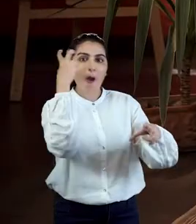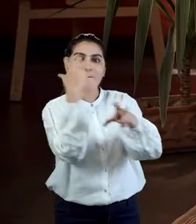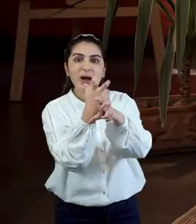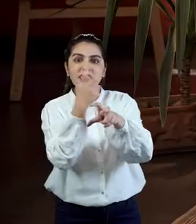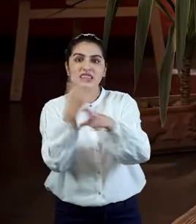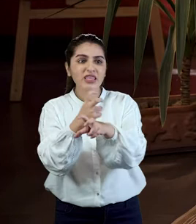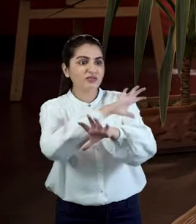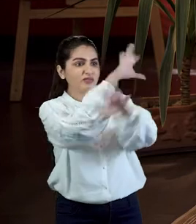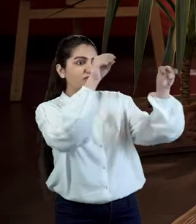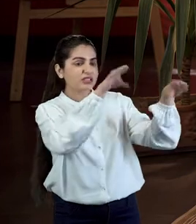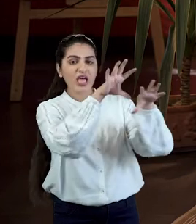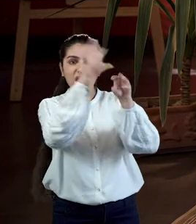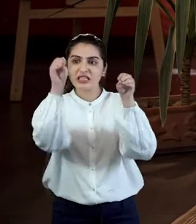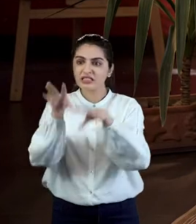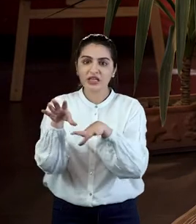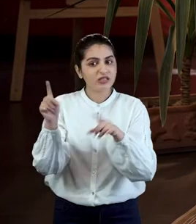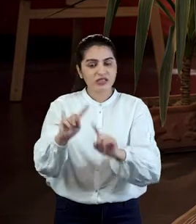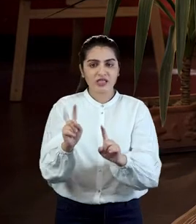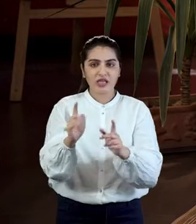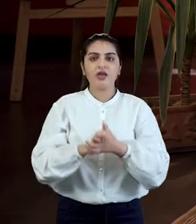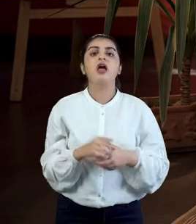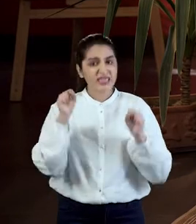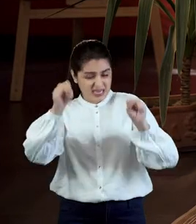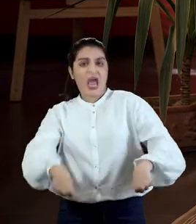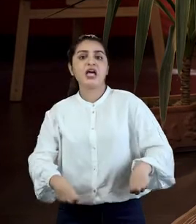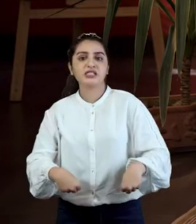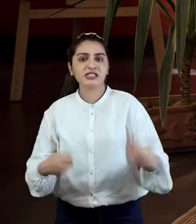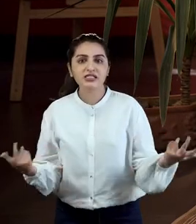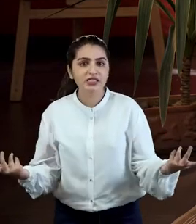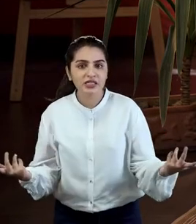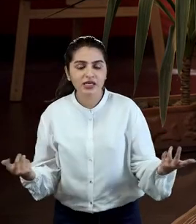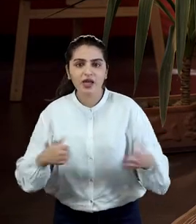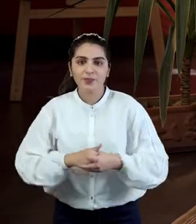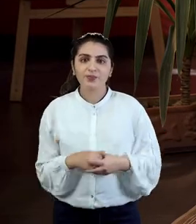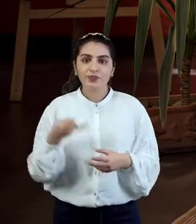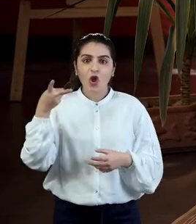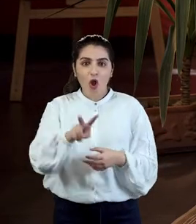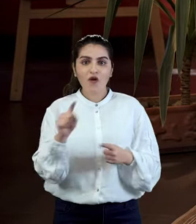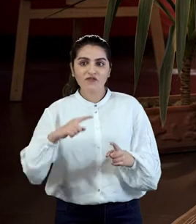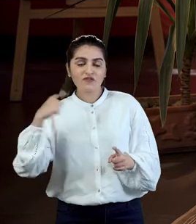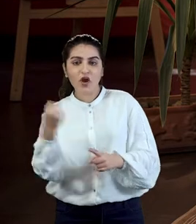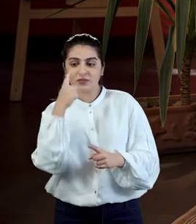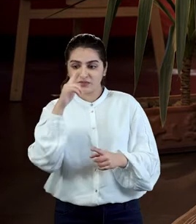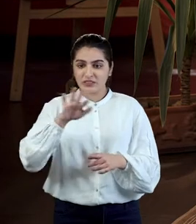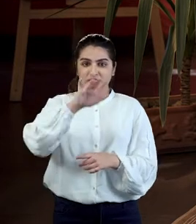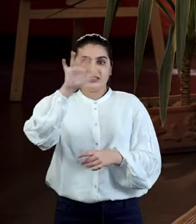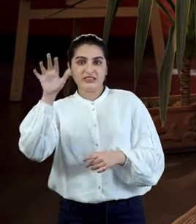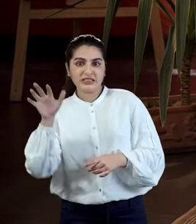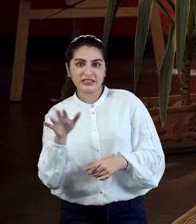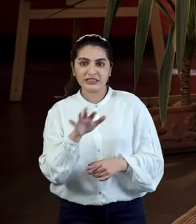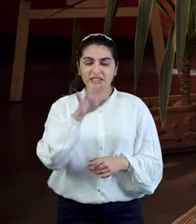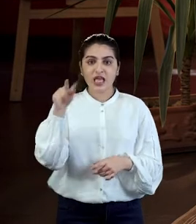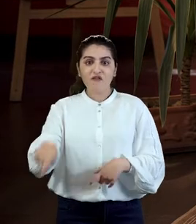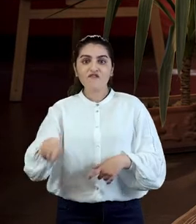stone," replied Princess Eliza. "So they do," said the wizard, and with a flick of his bony fingers,